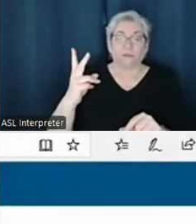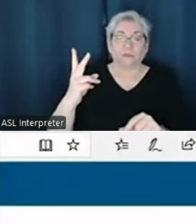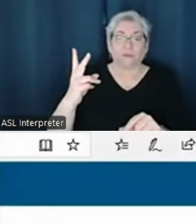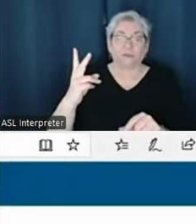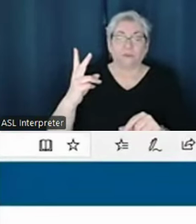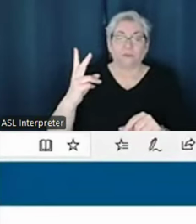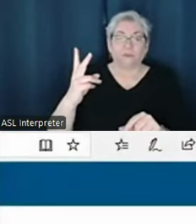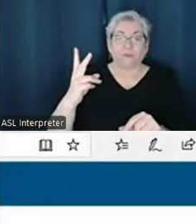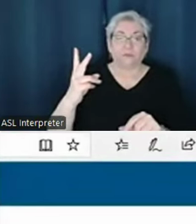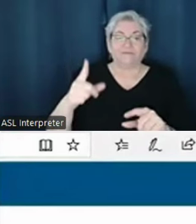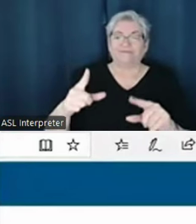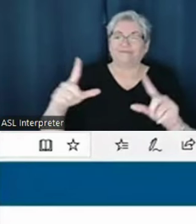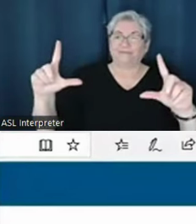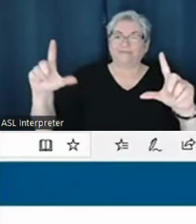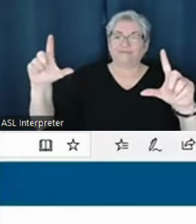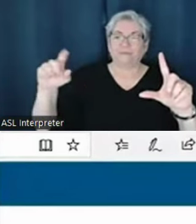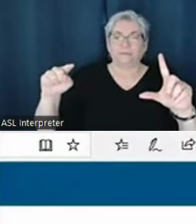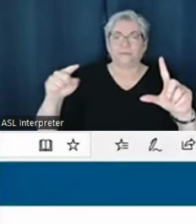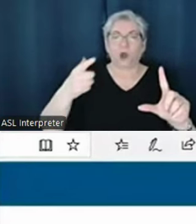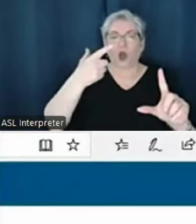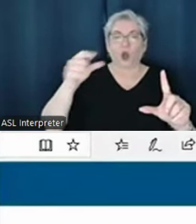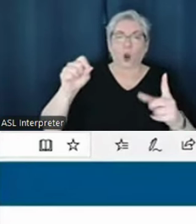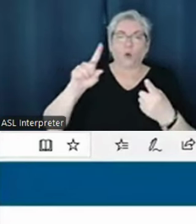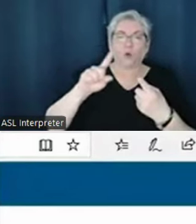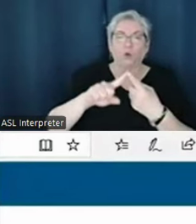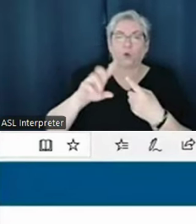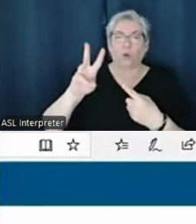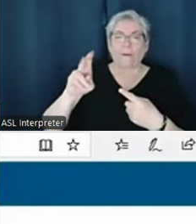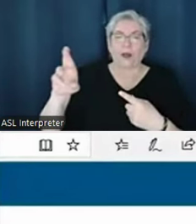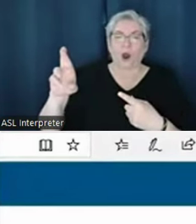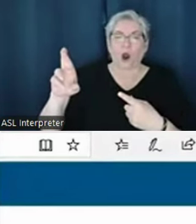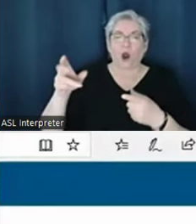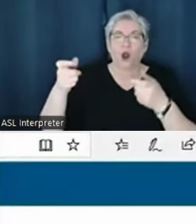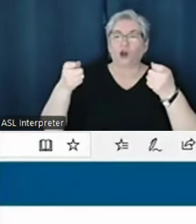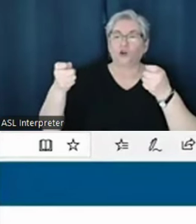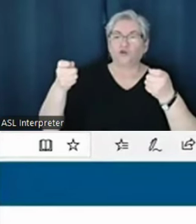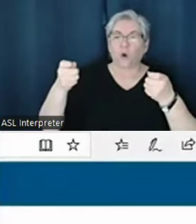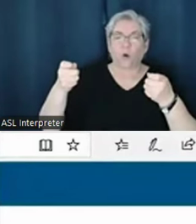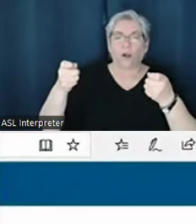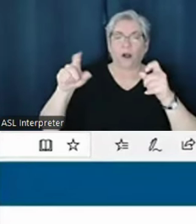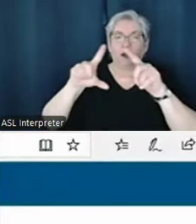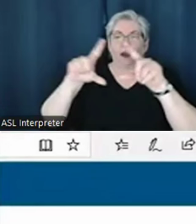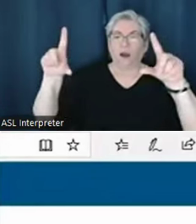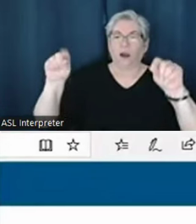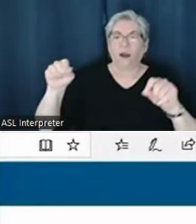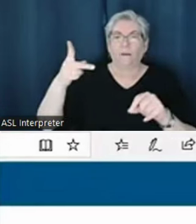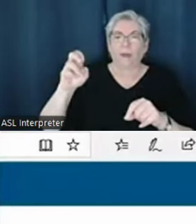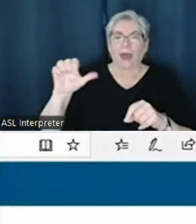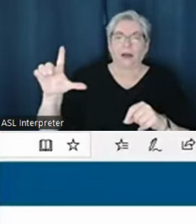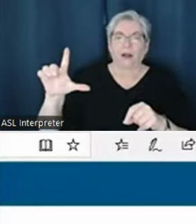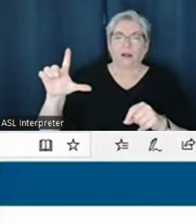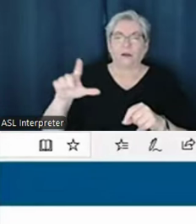a screenshot of the GoToWebinar control panel, and you can